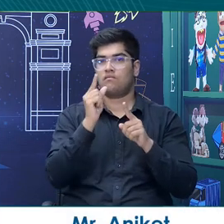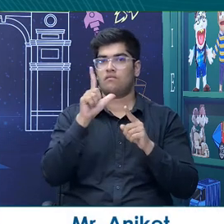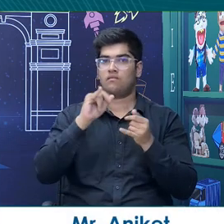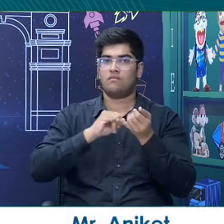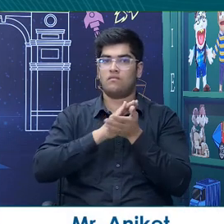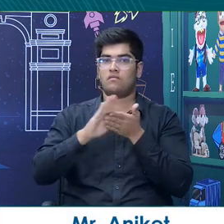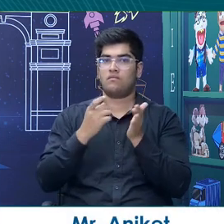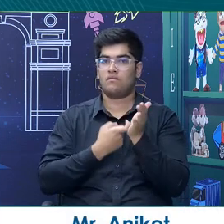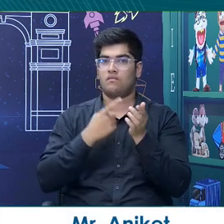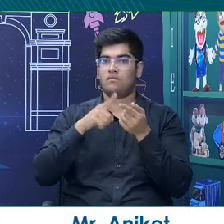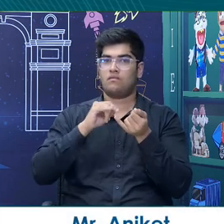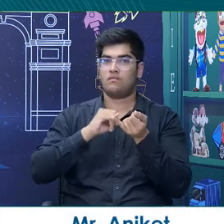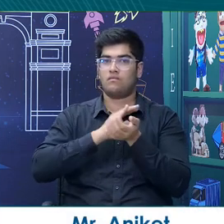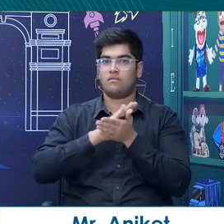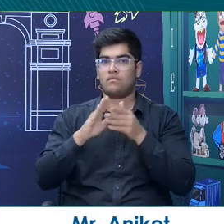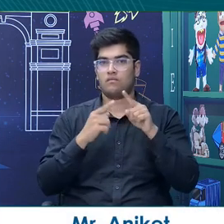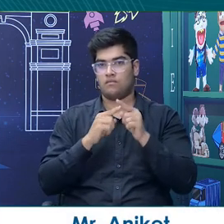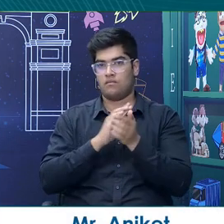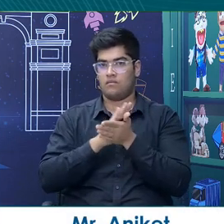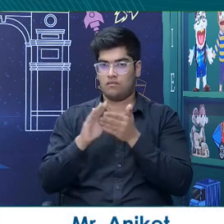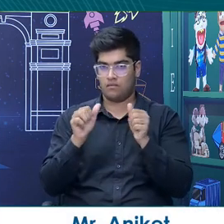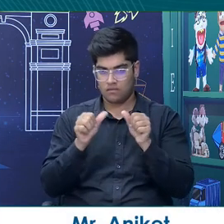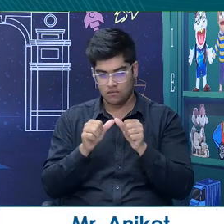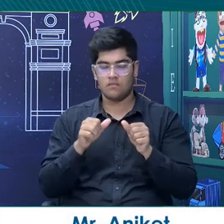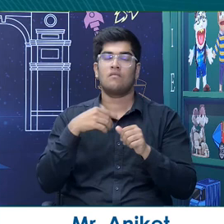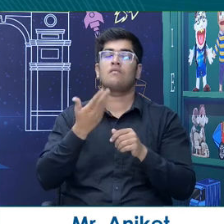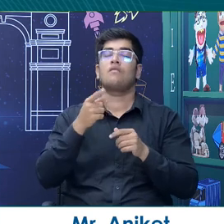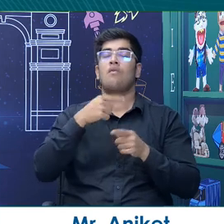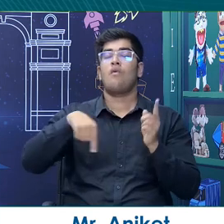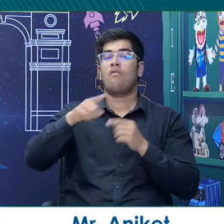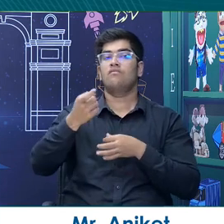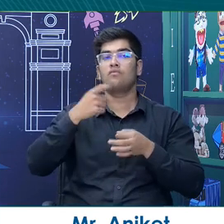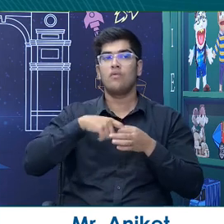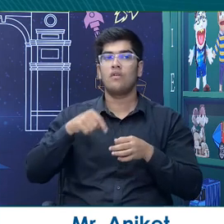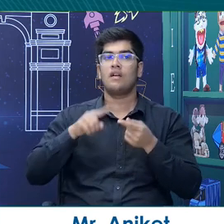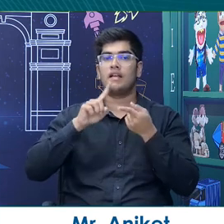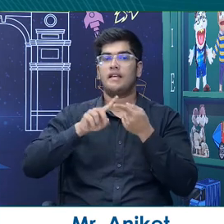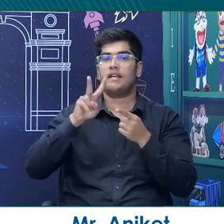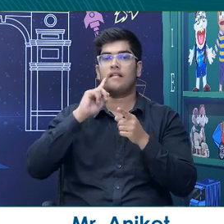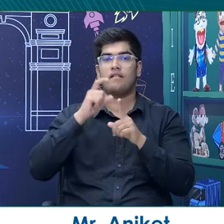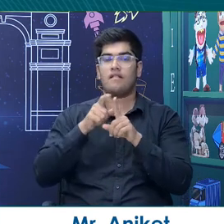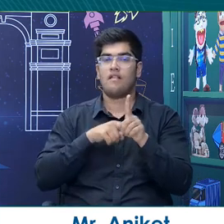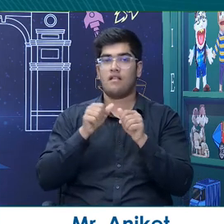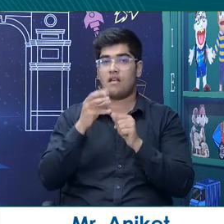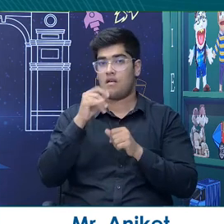on our eVidya channel number 12 and also those who are connecting with us through our YouTube channel, that